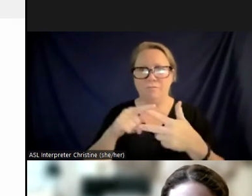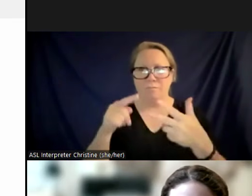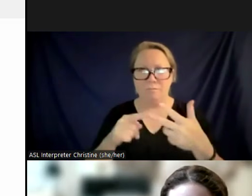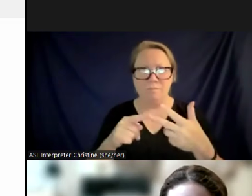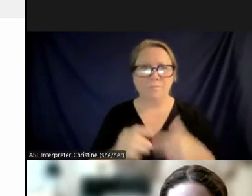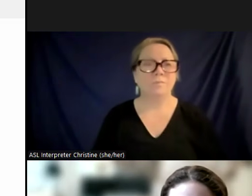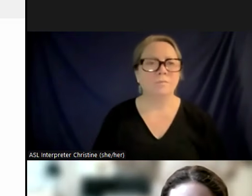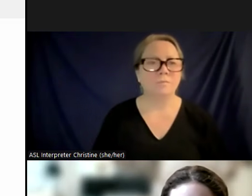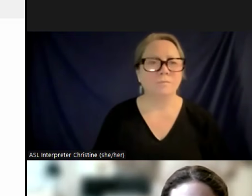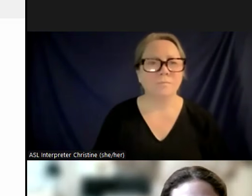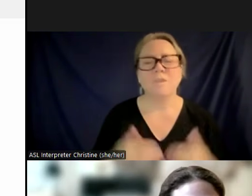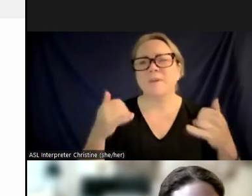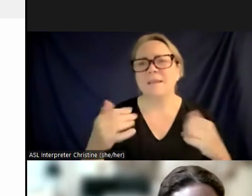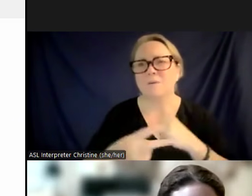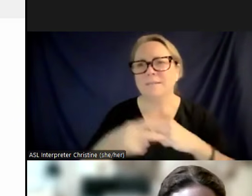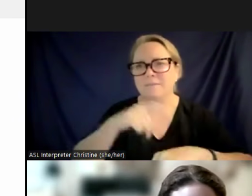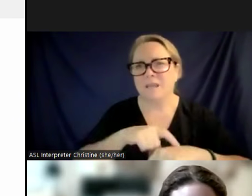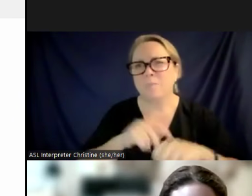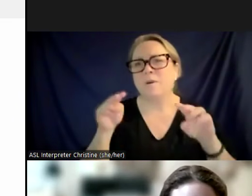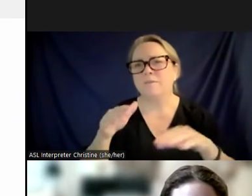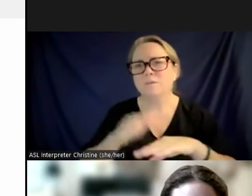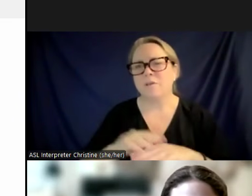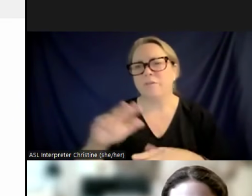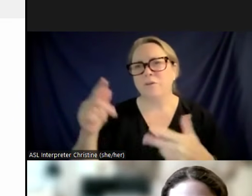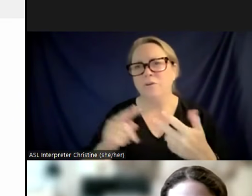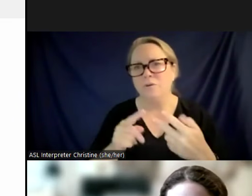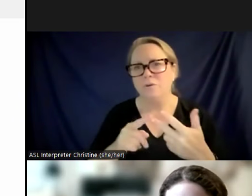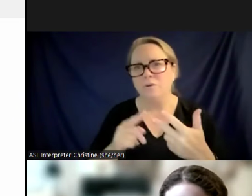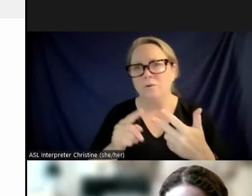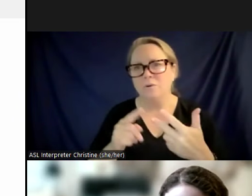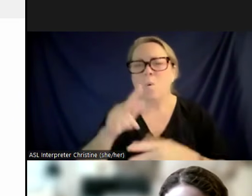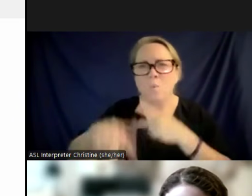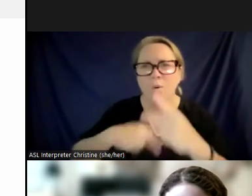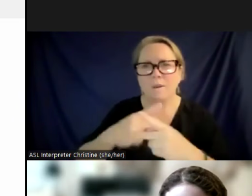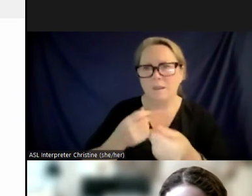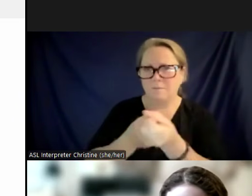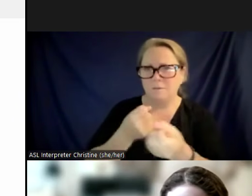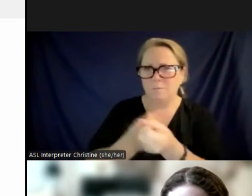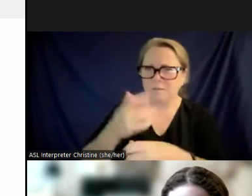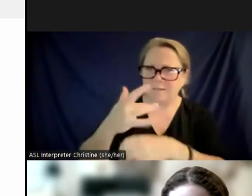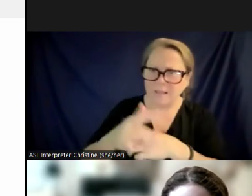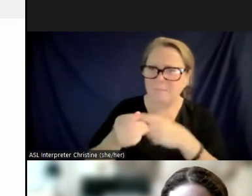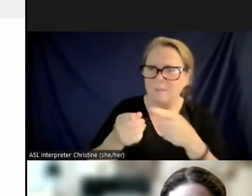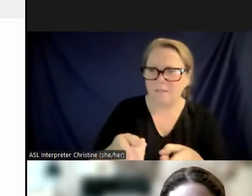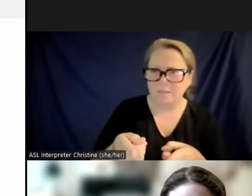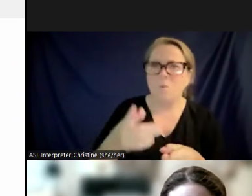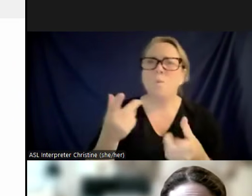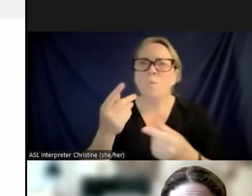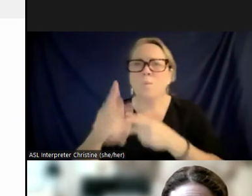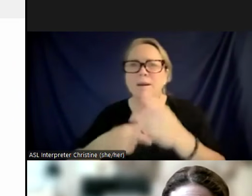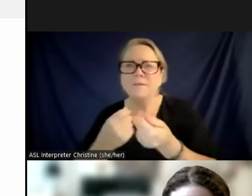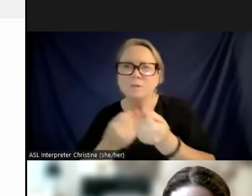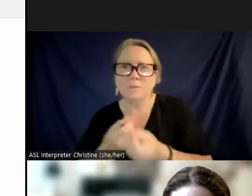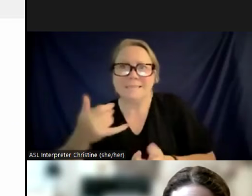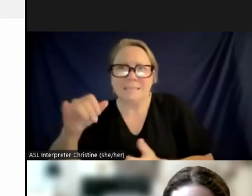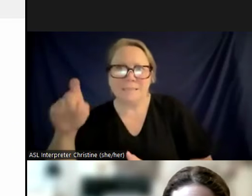interest of time today, we'll just be looking at the third aim, focused on the types of supports available to or needed by young people. But it is